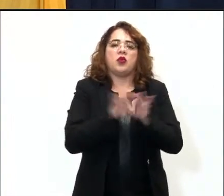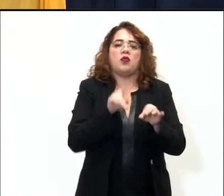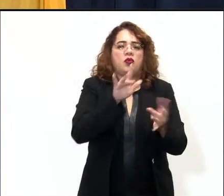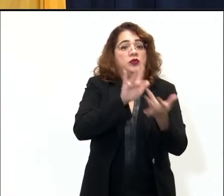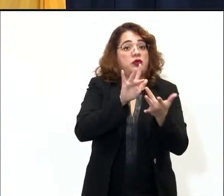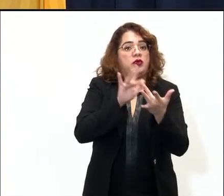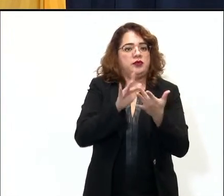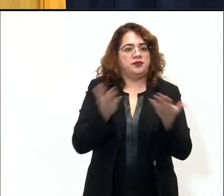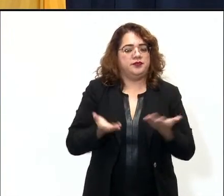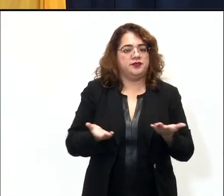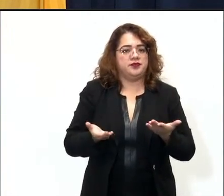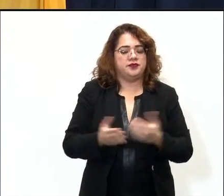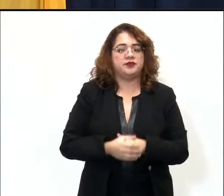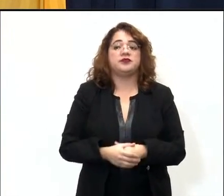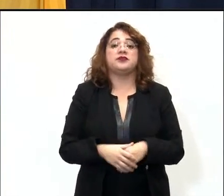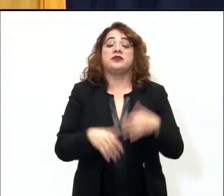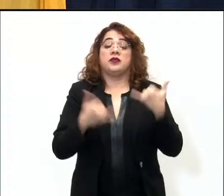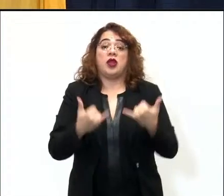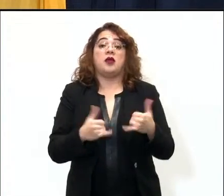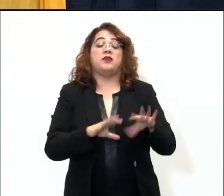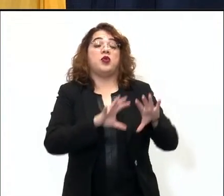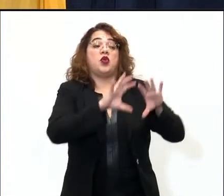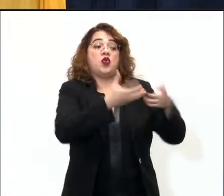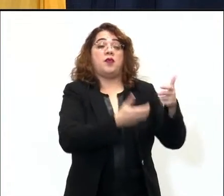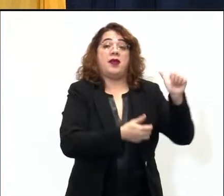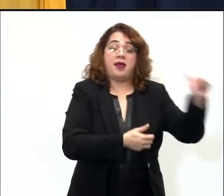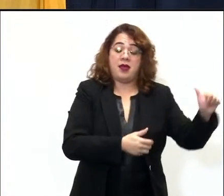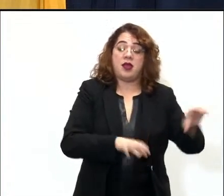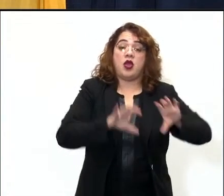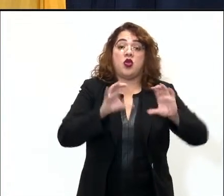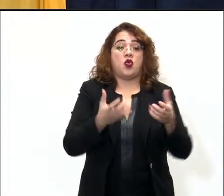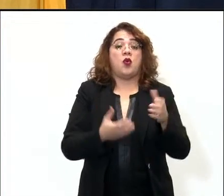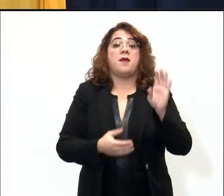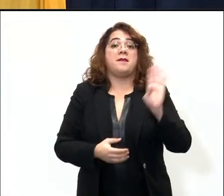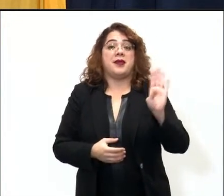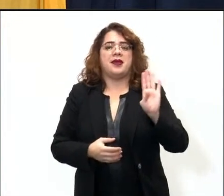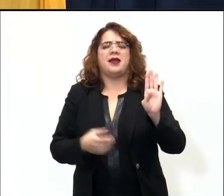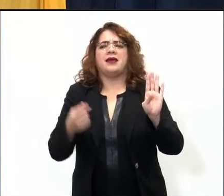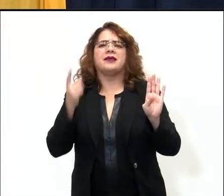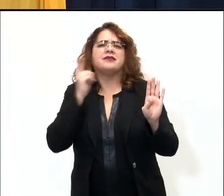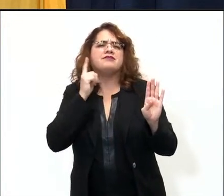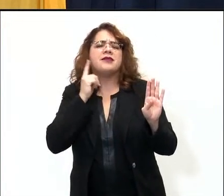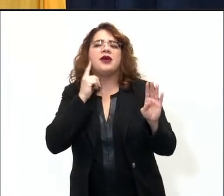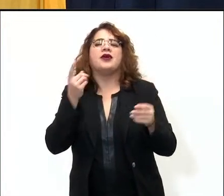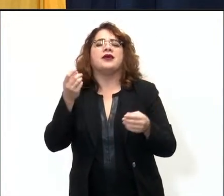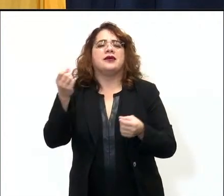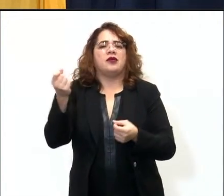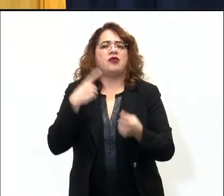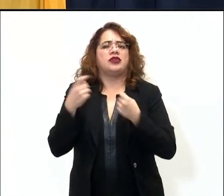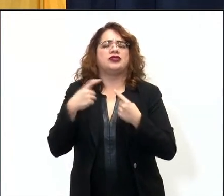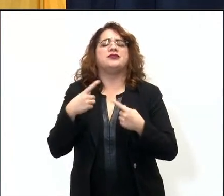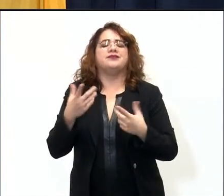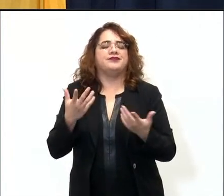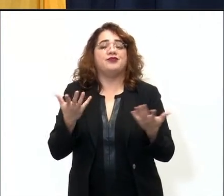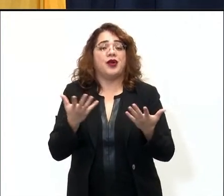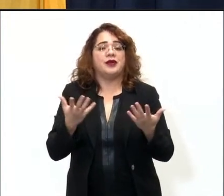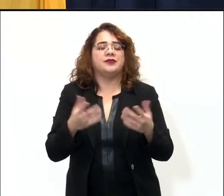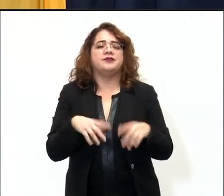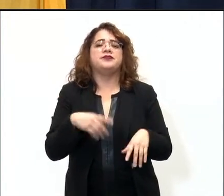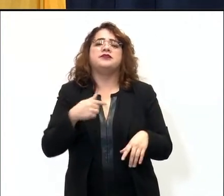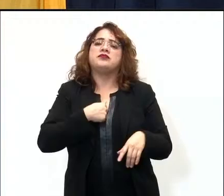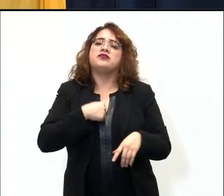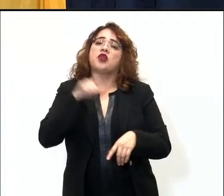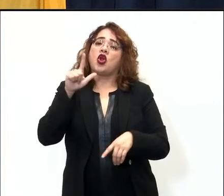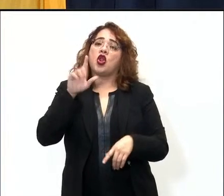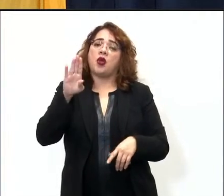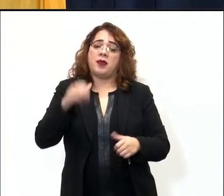that we're getting for Group A and Group B is, what if I am a Long Beach resident, but I work